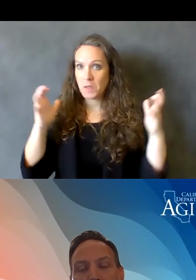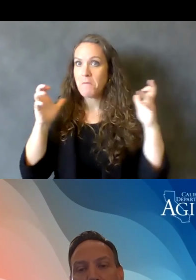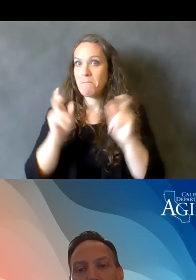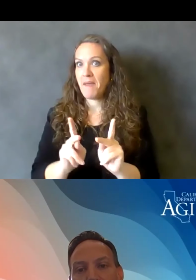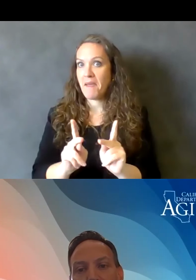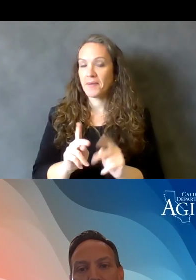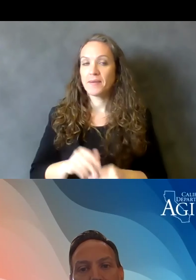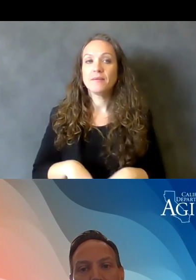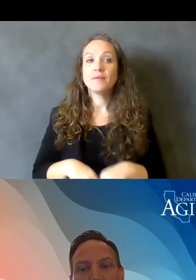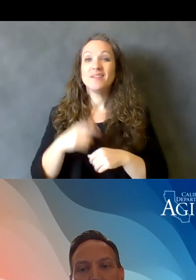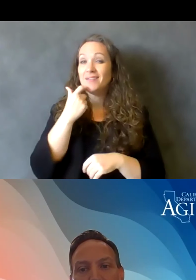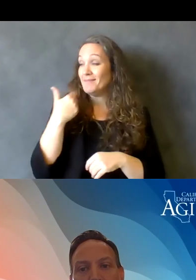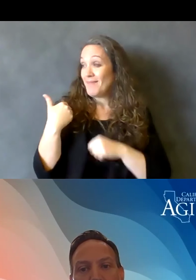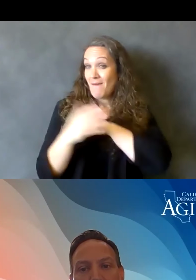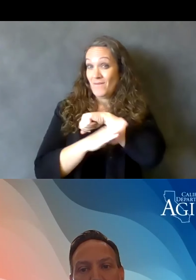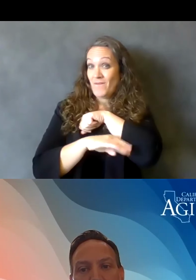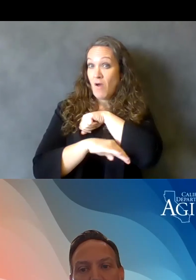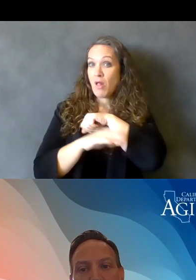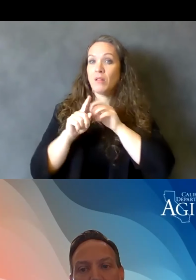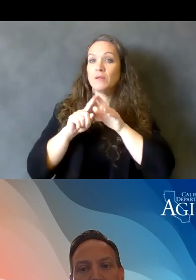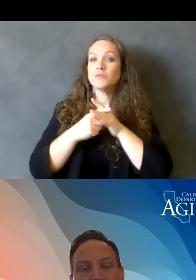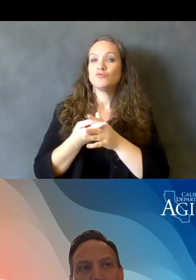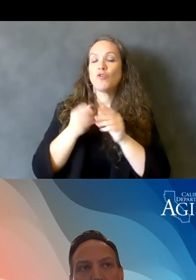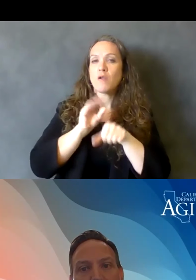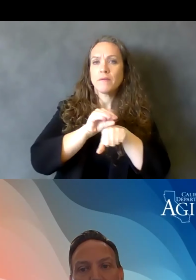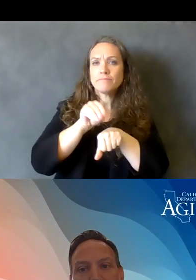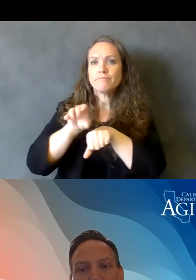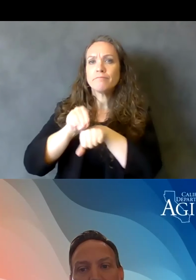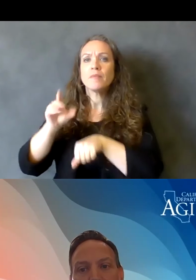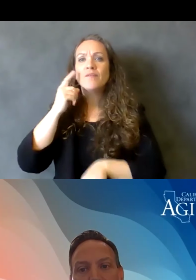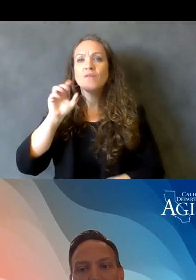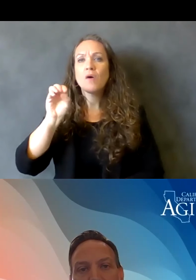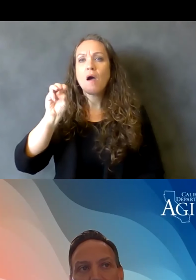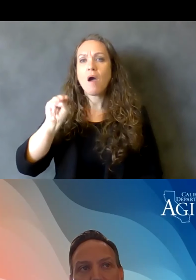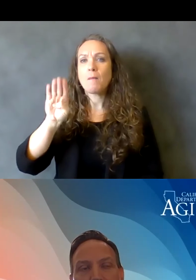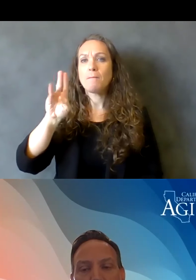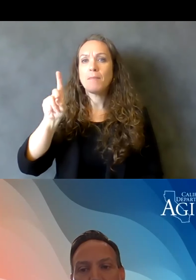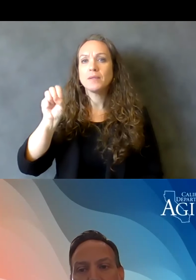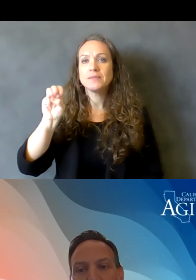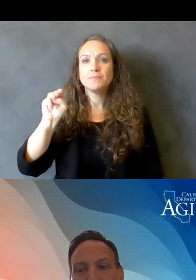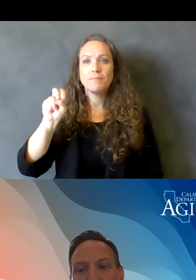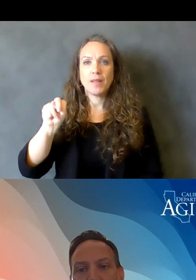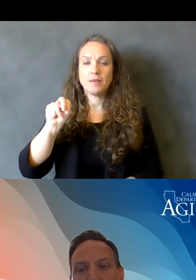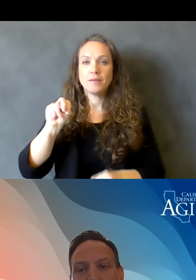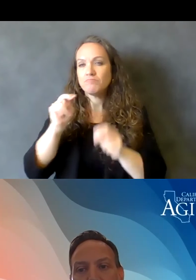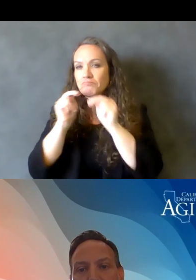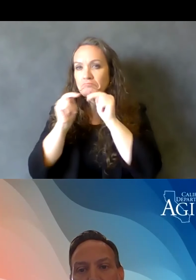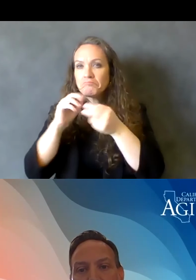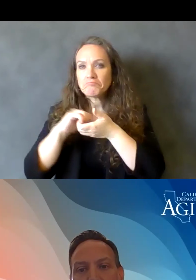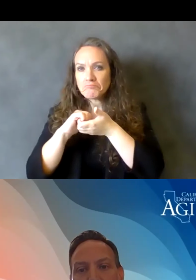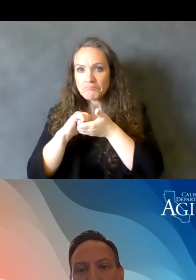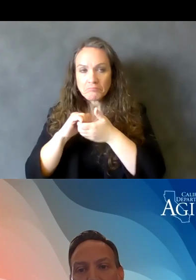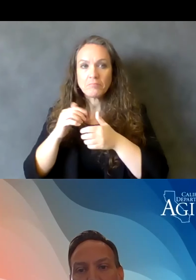by providing guidance to our local ombudsman programs to resume in-person visits. On the next slide, I'll be talking about